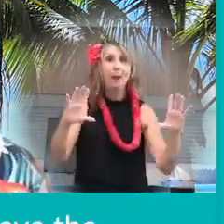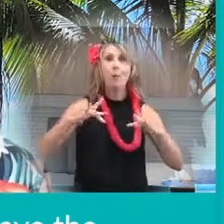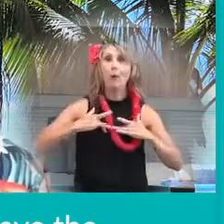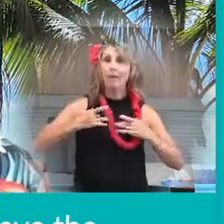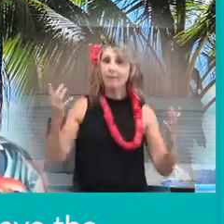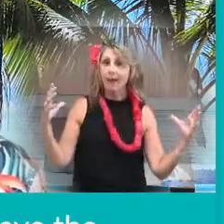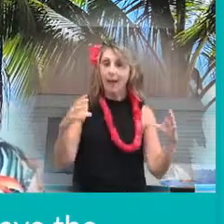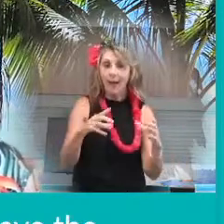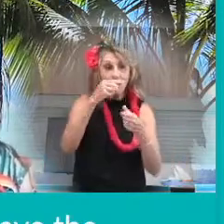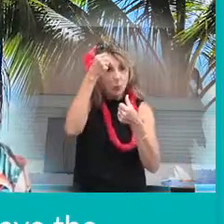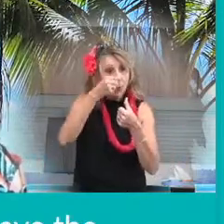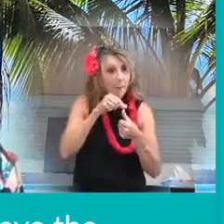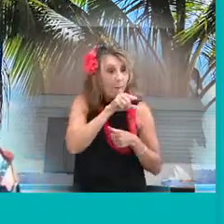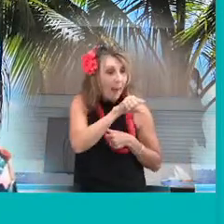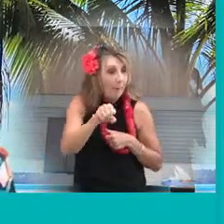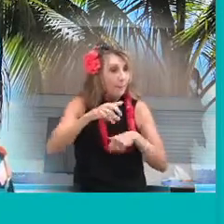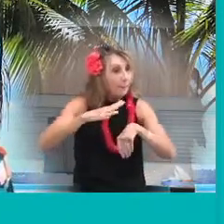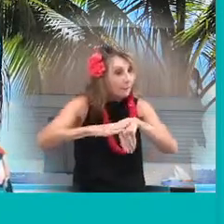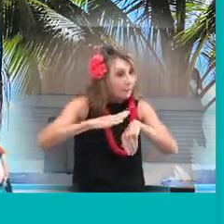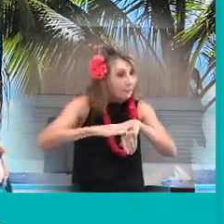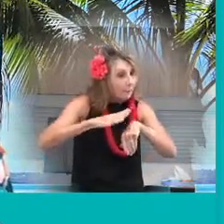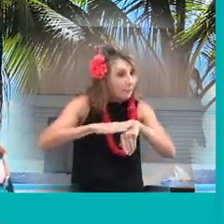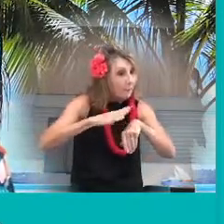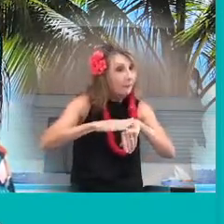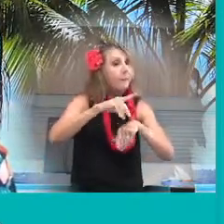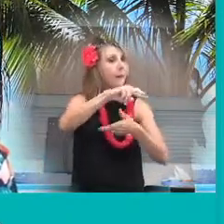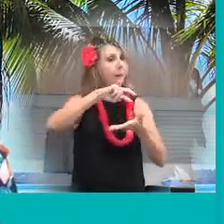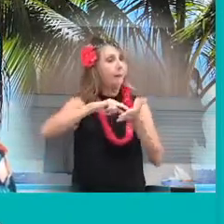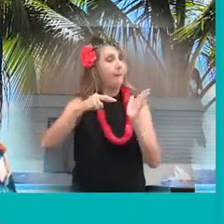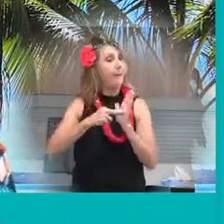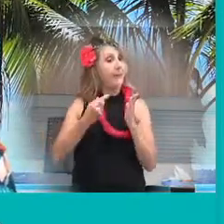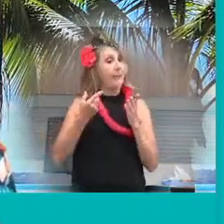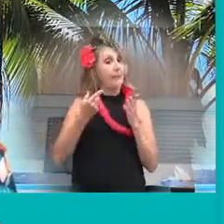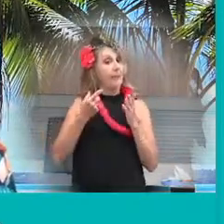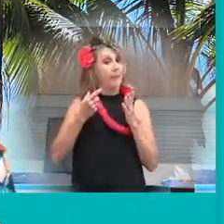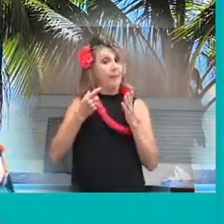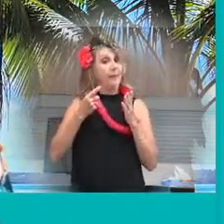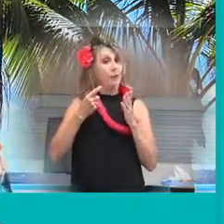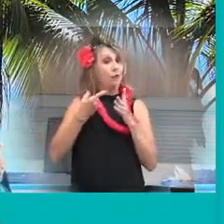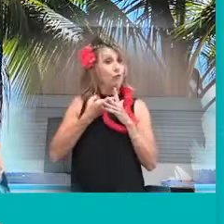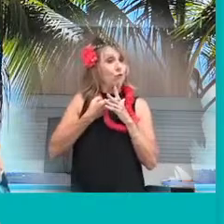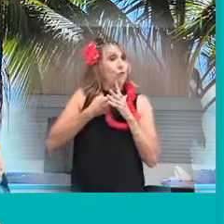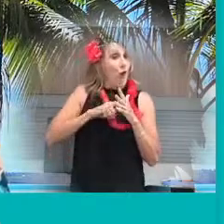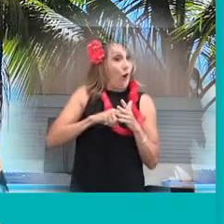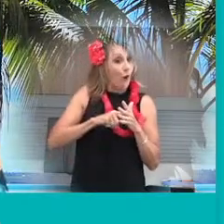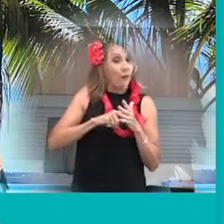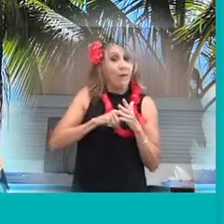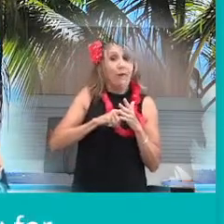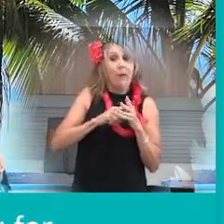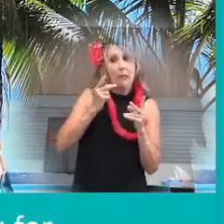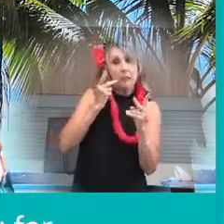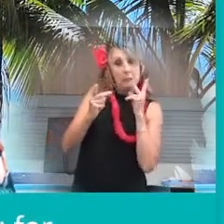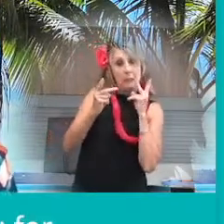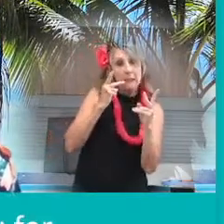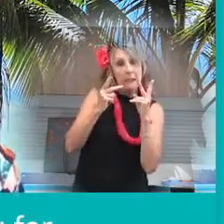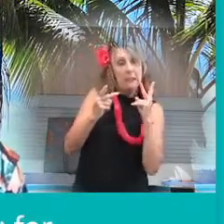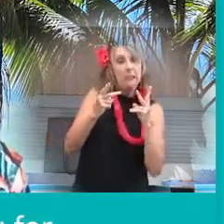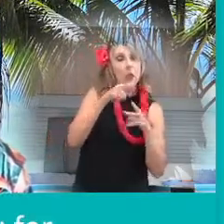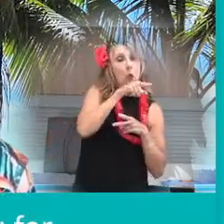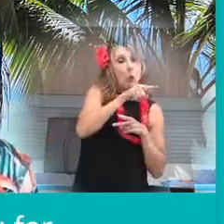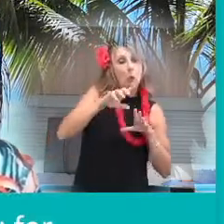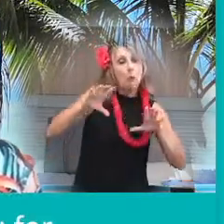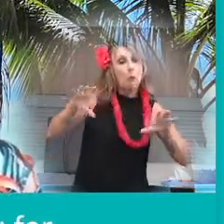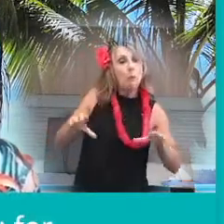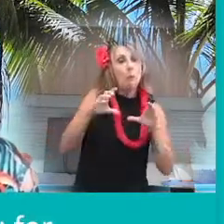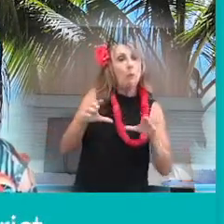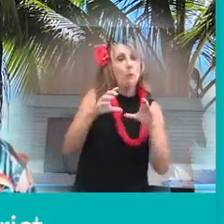Baden-Powell said, always leave the place better than when you found it. So I would like to thank all